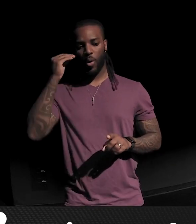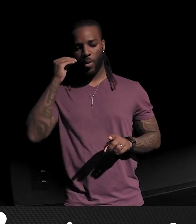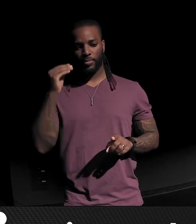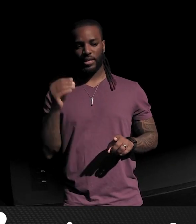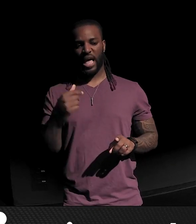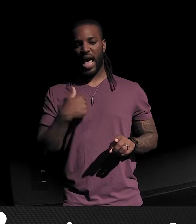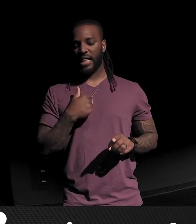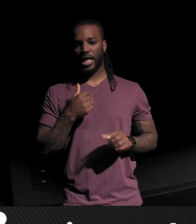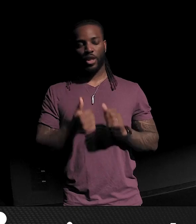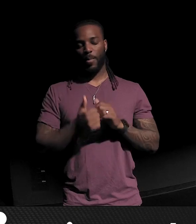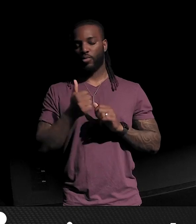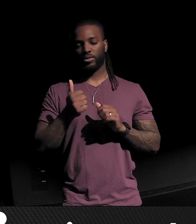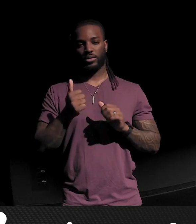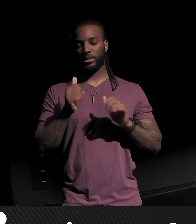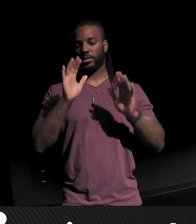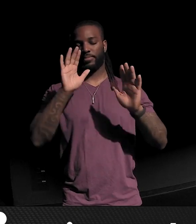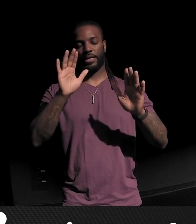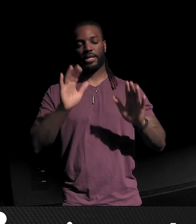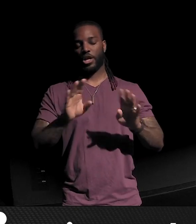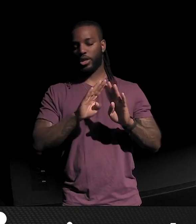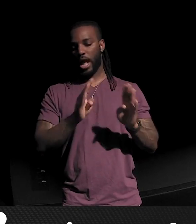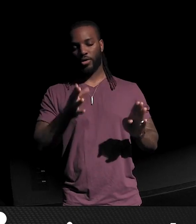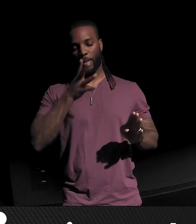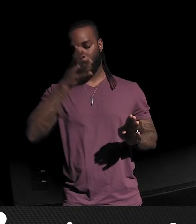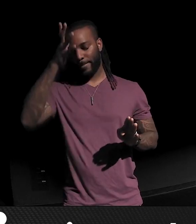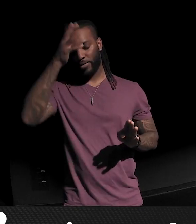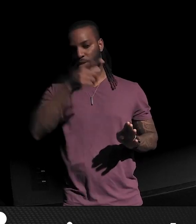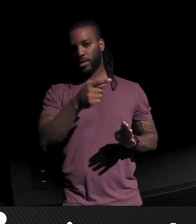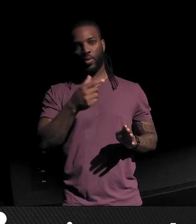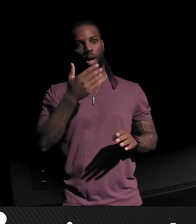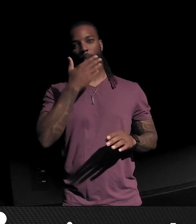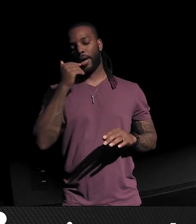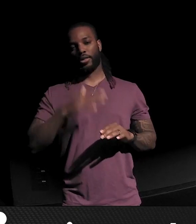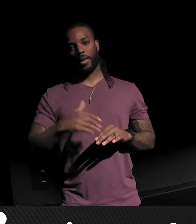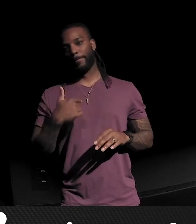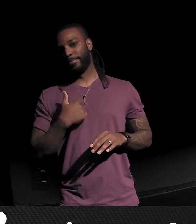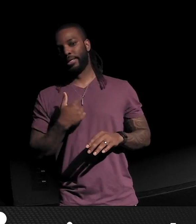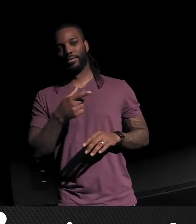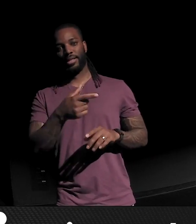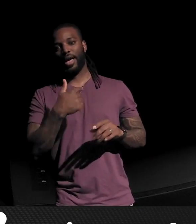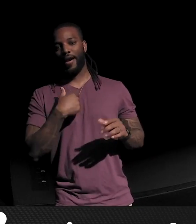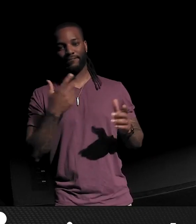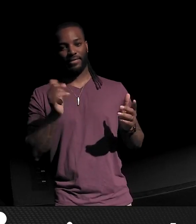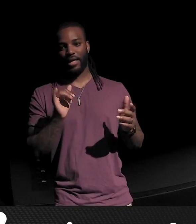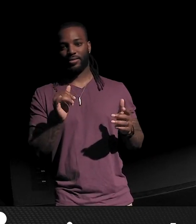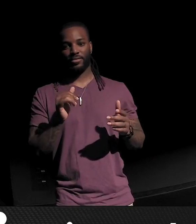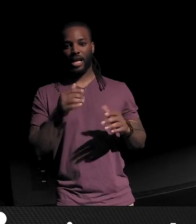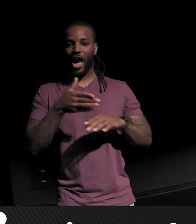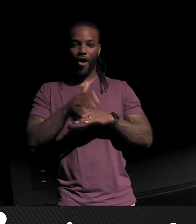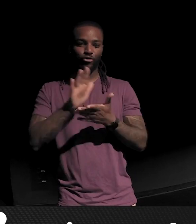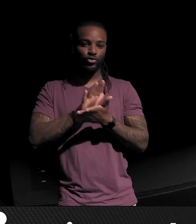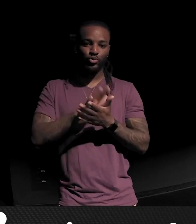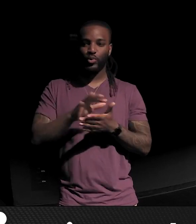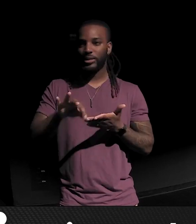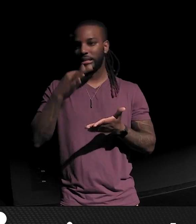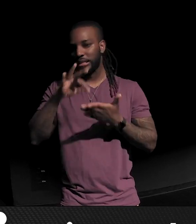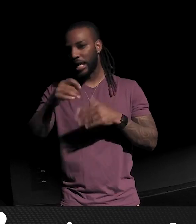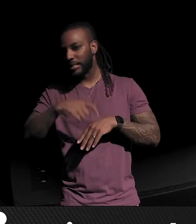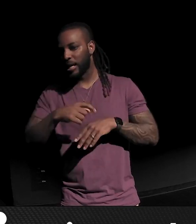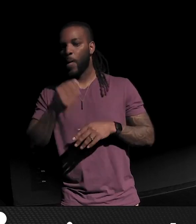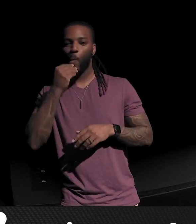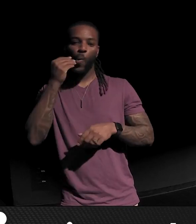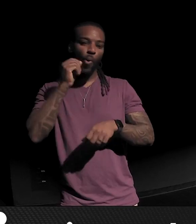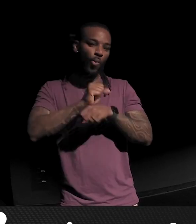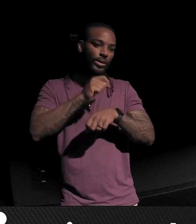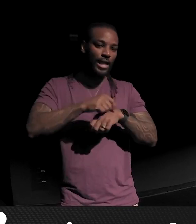most spectacular house parents. They were like way better at this than I was. They would have like after school snack time, then homework time, then like